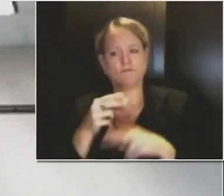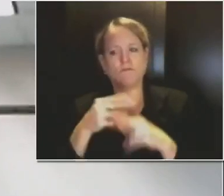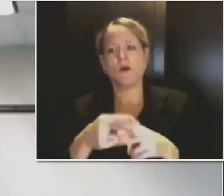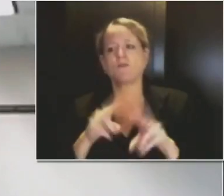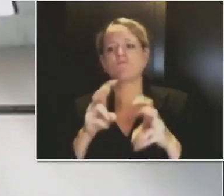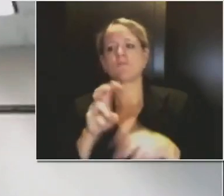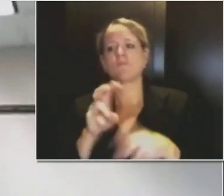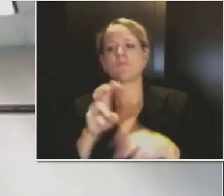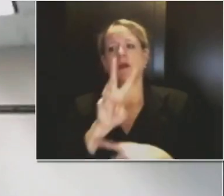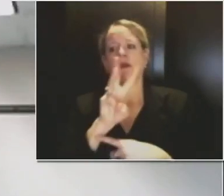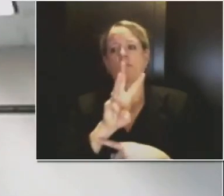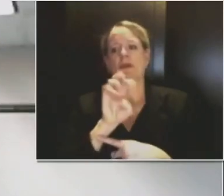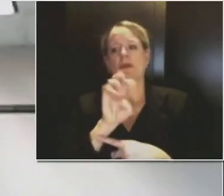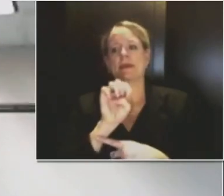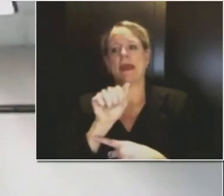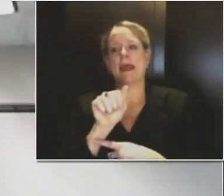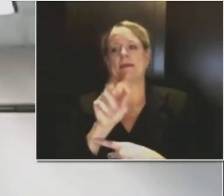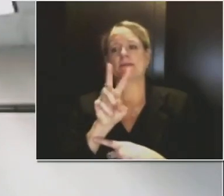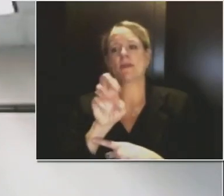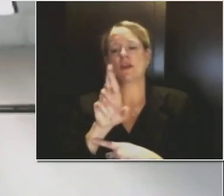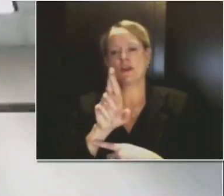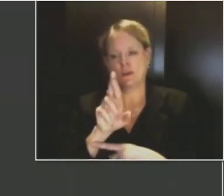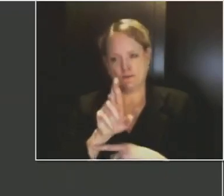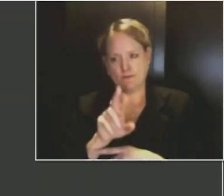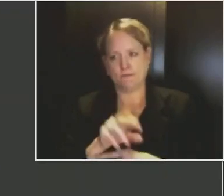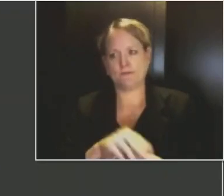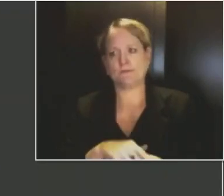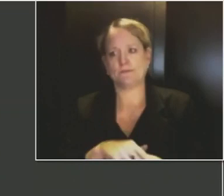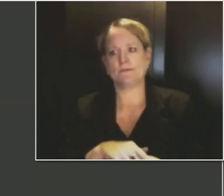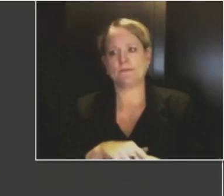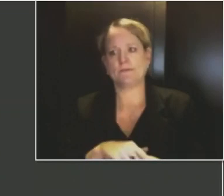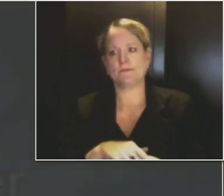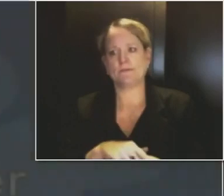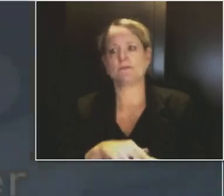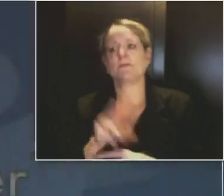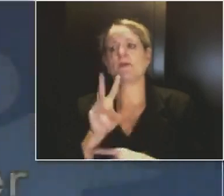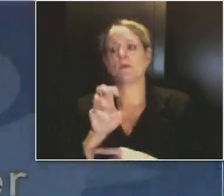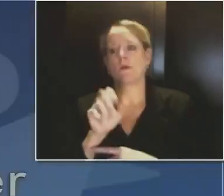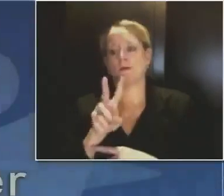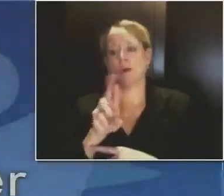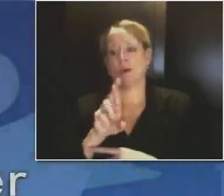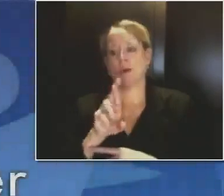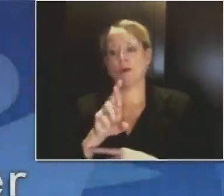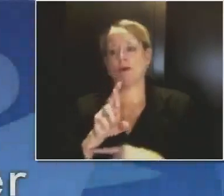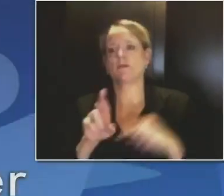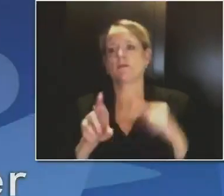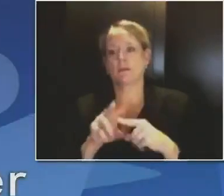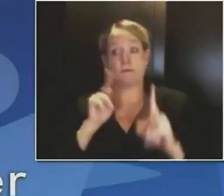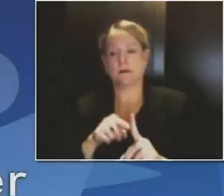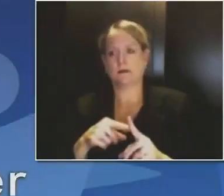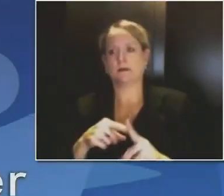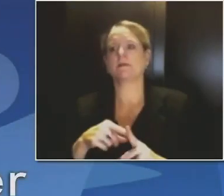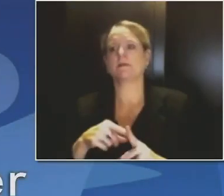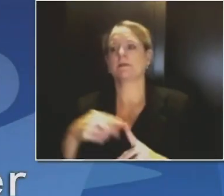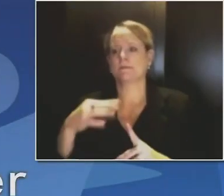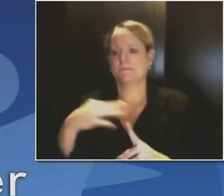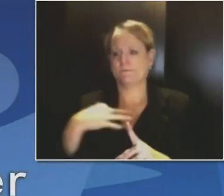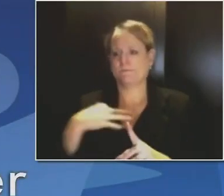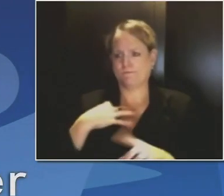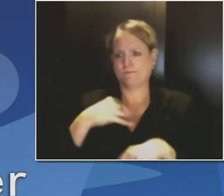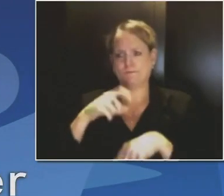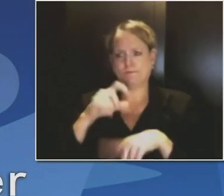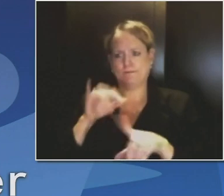But we know this is real for our hospital healthcare workers, our long-term care healthcare workers, our assisted